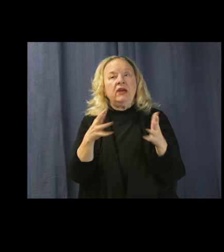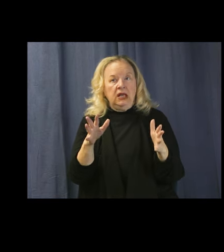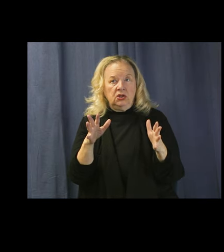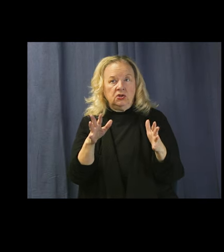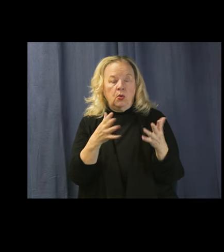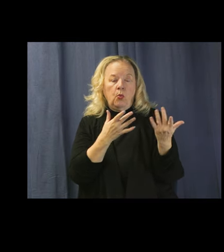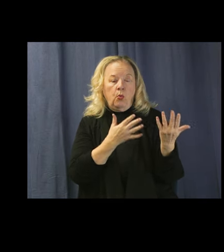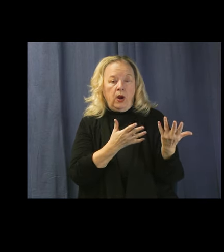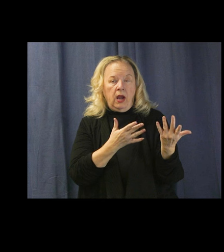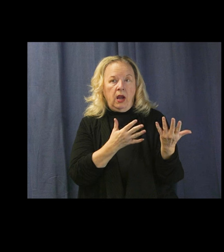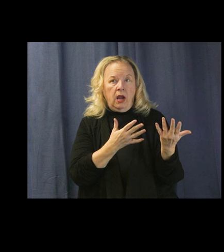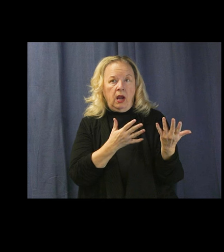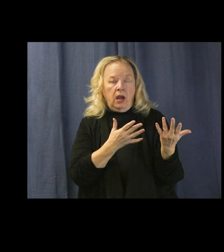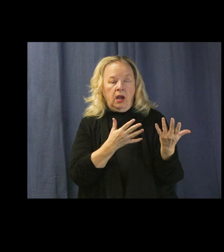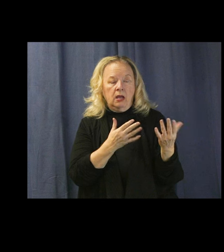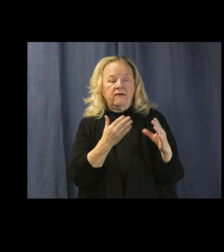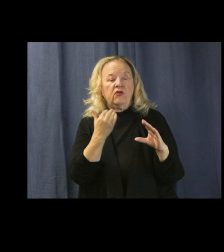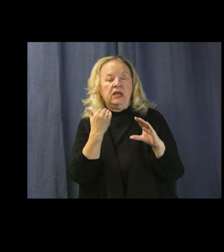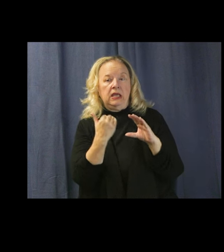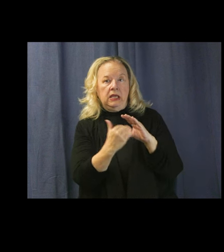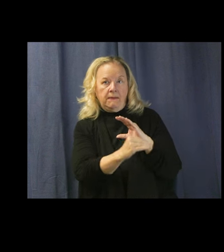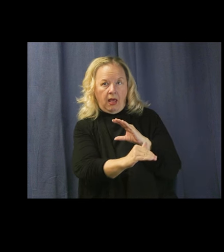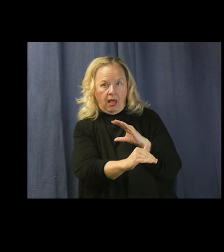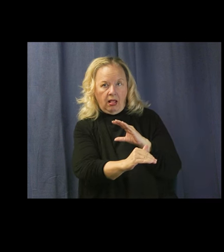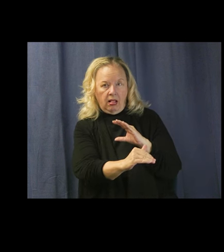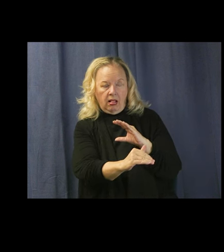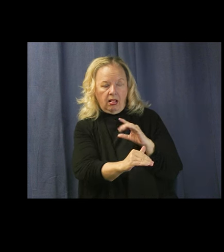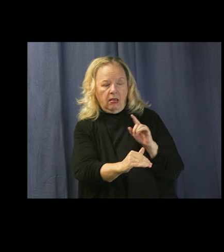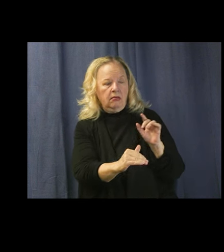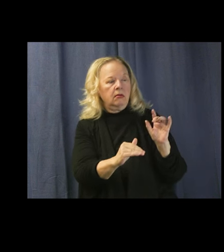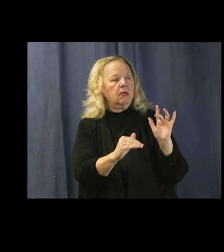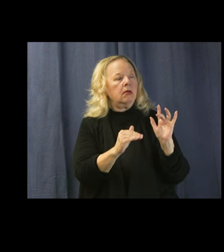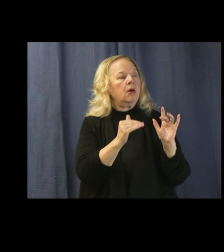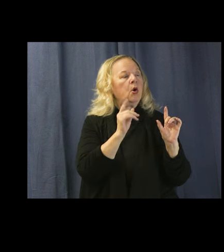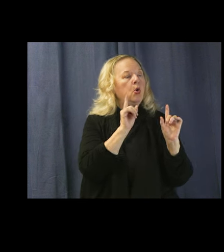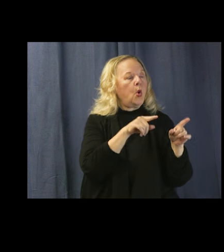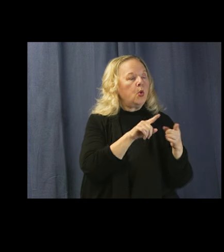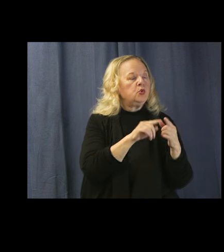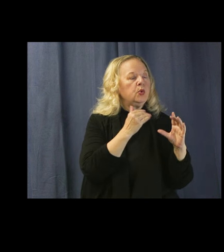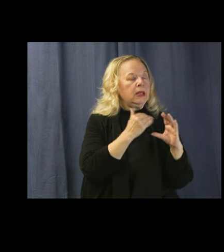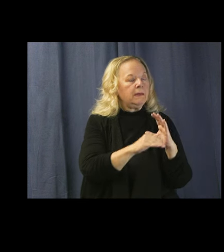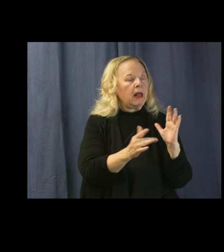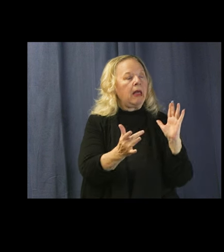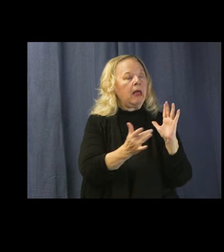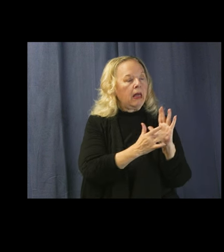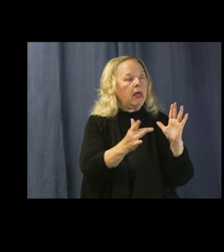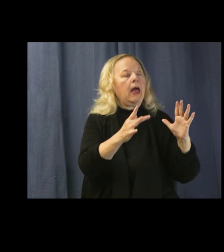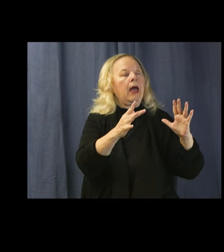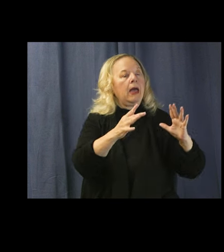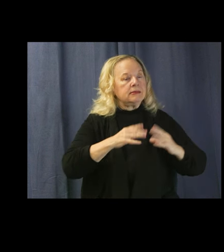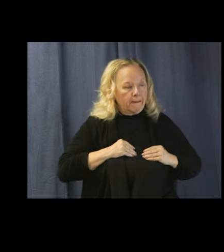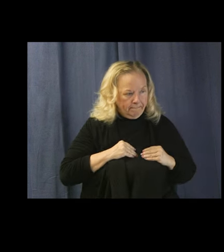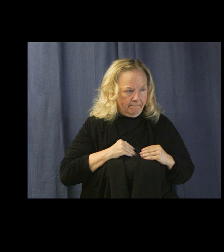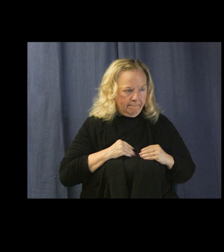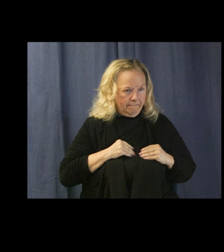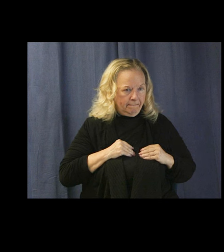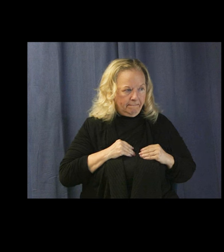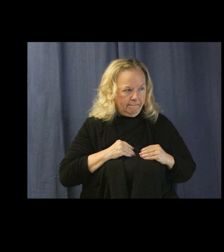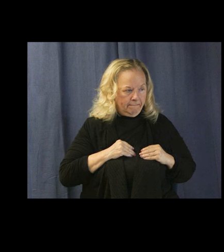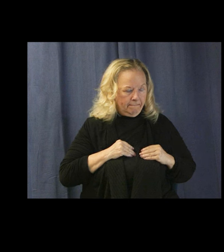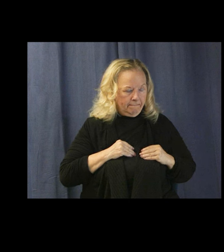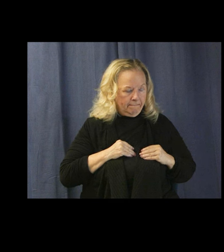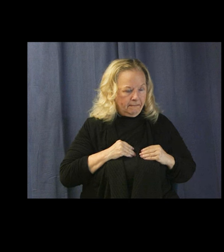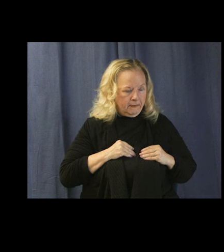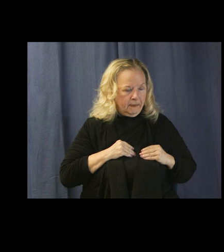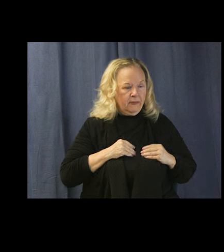system to send you an email of acceptance. Once you receive that email, you can go and log